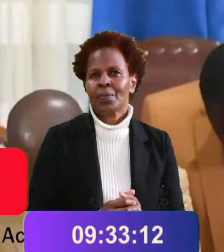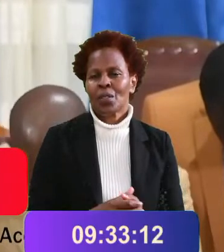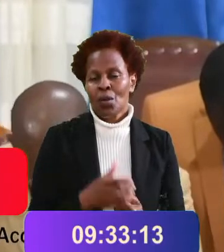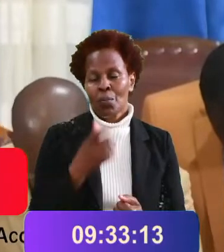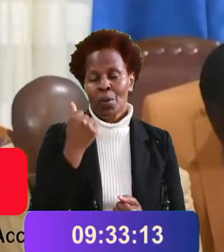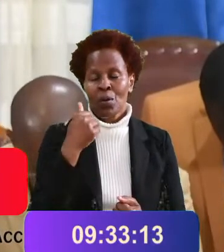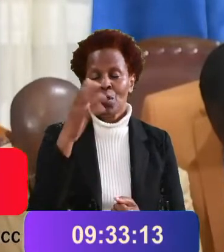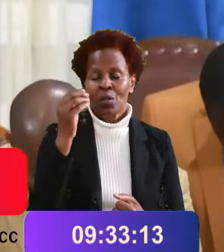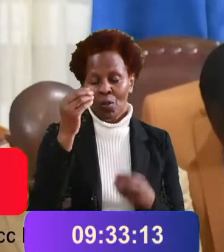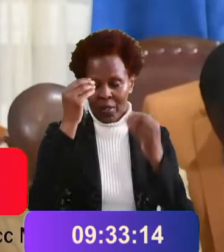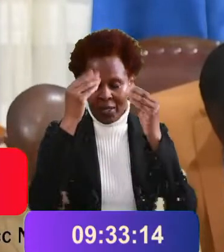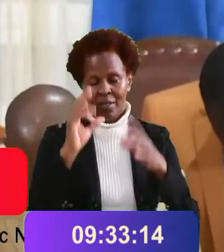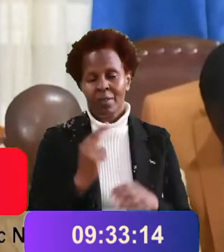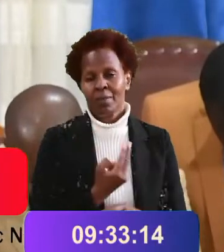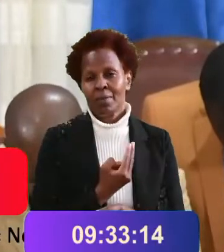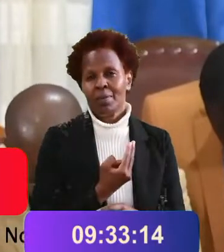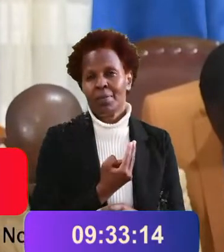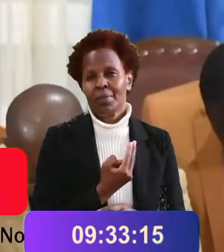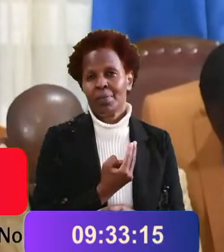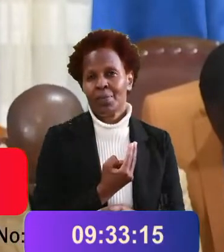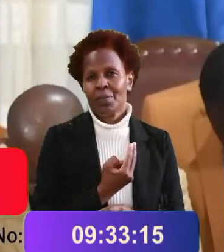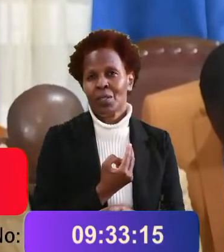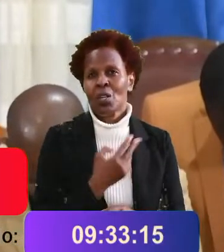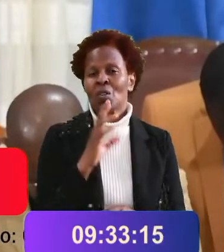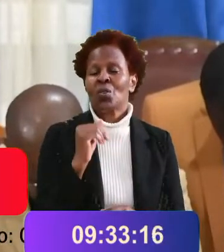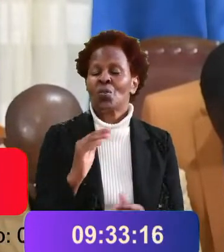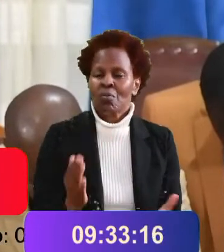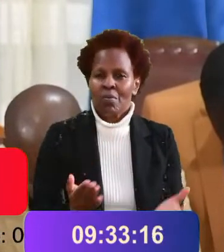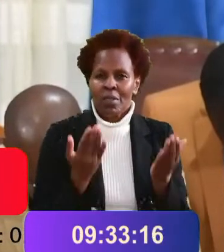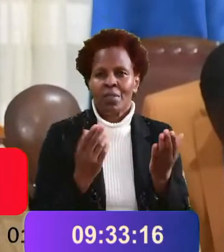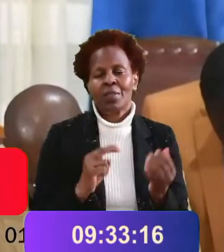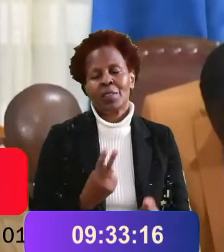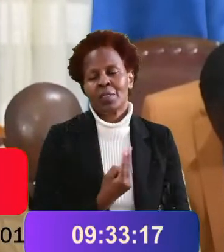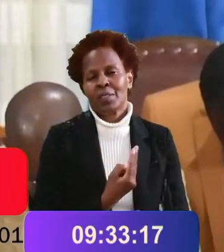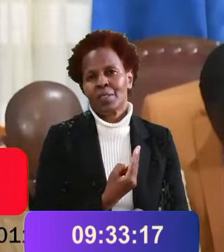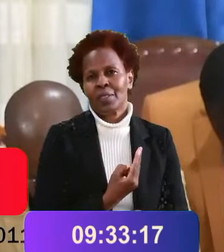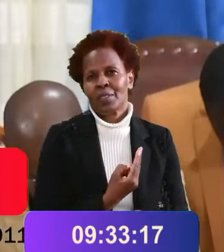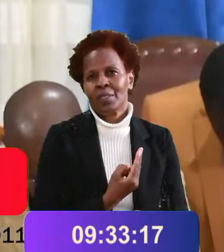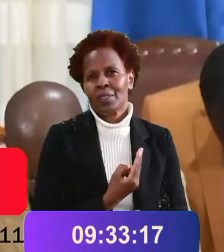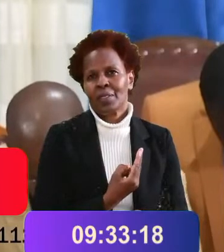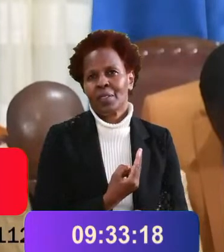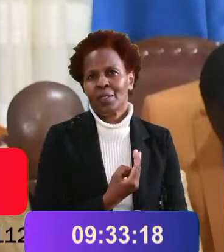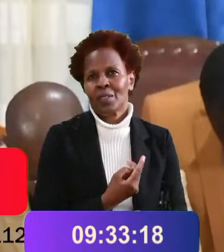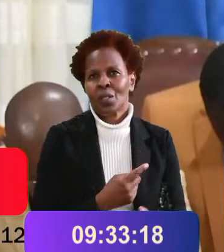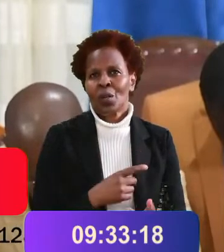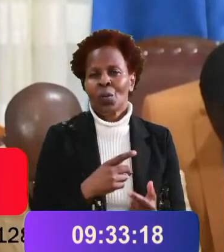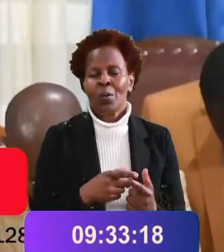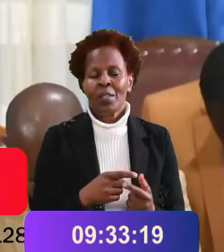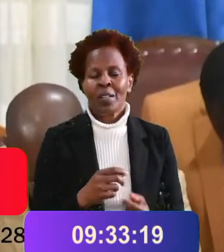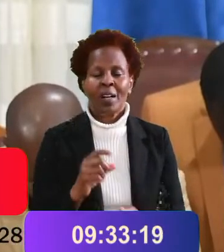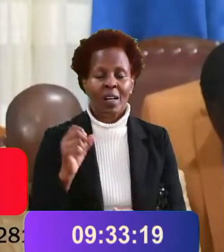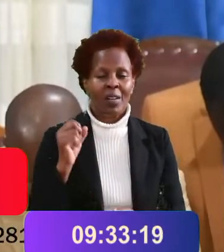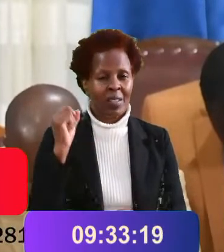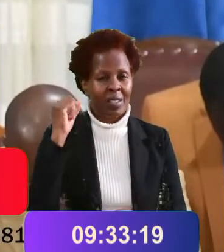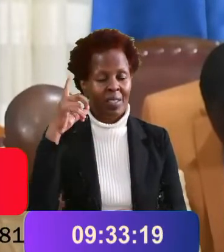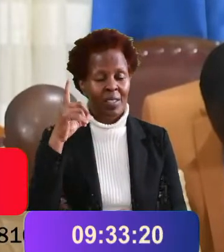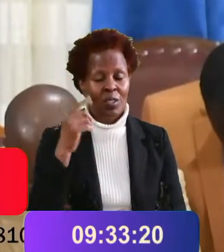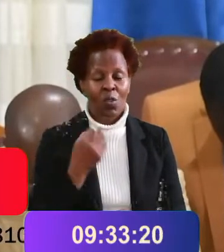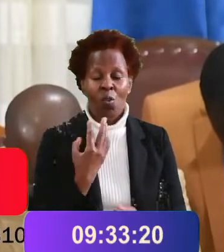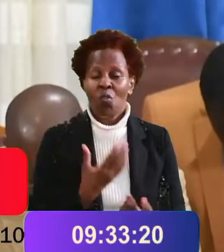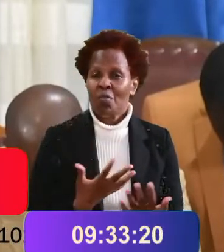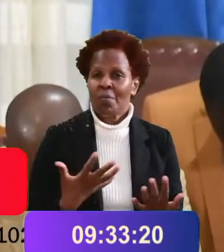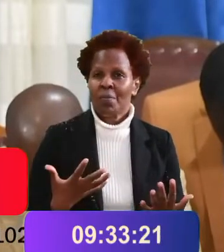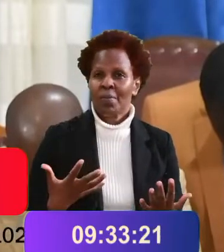because you teach us, you elevate us, even our understanding of